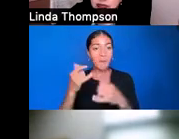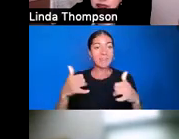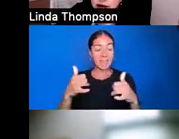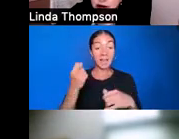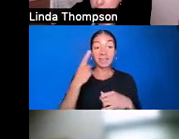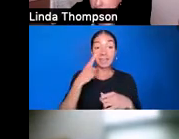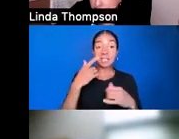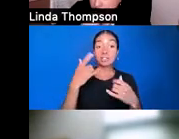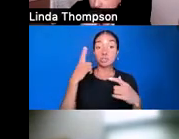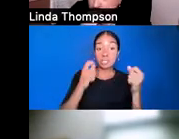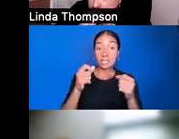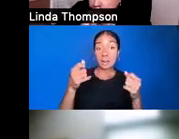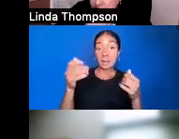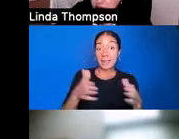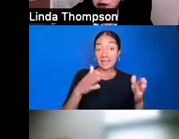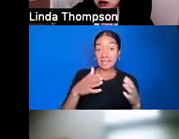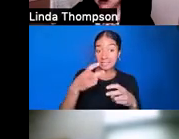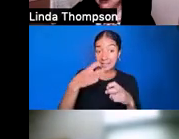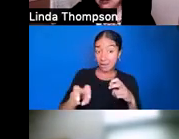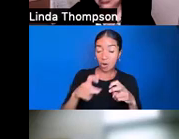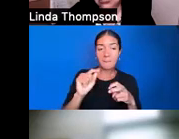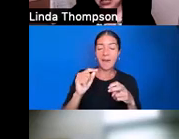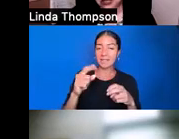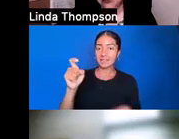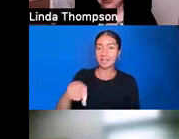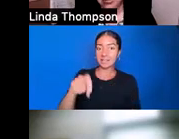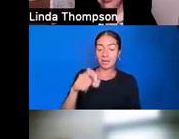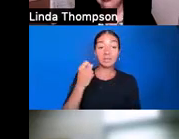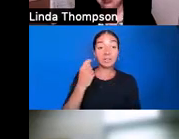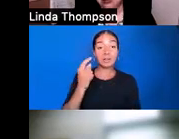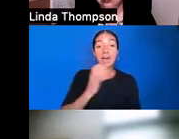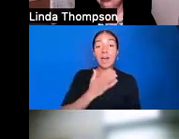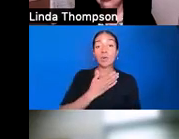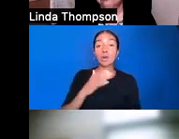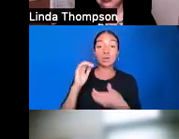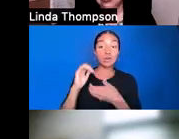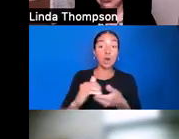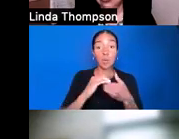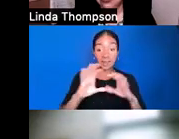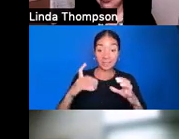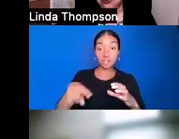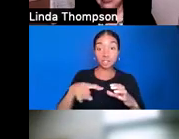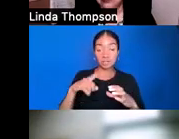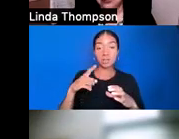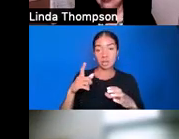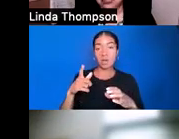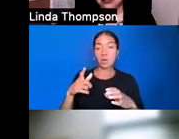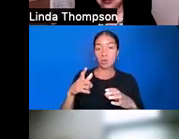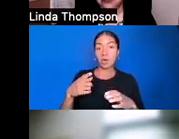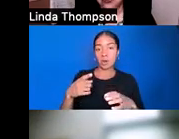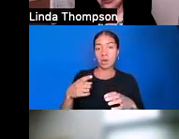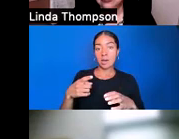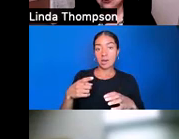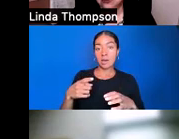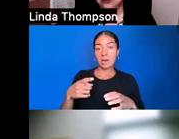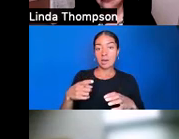is necessary. And our coalition would make us lock ourselves into what felt to me like